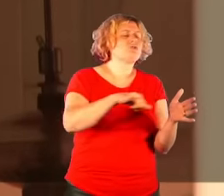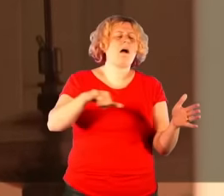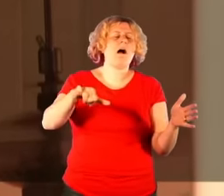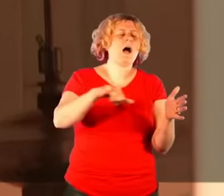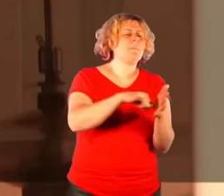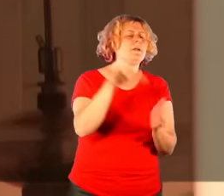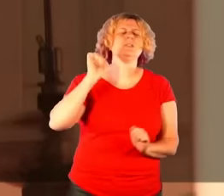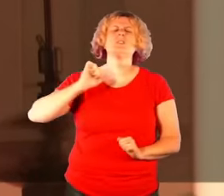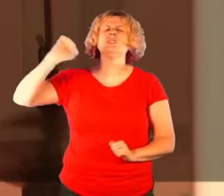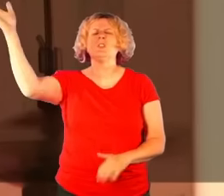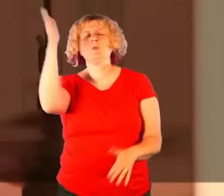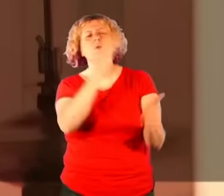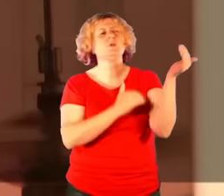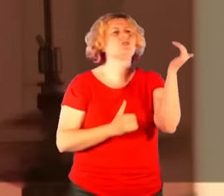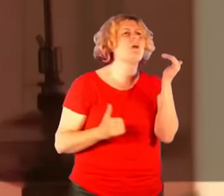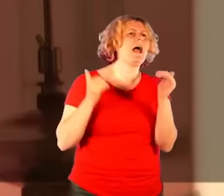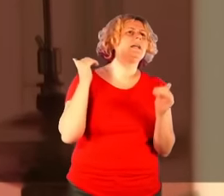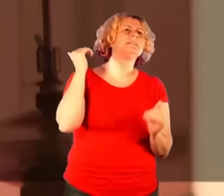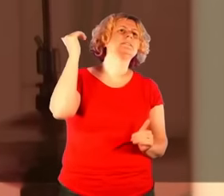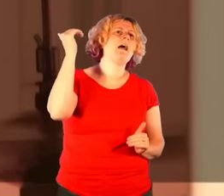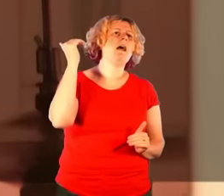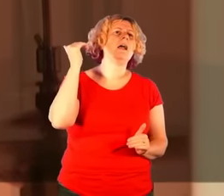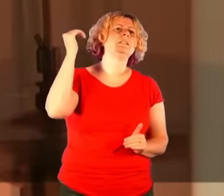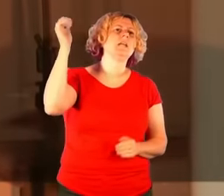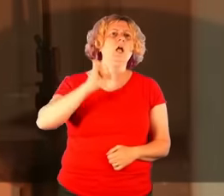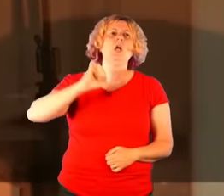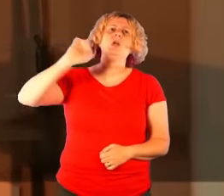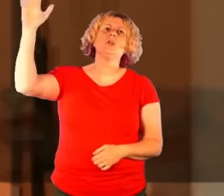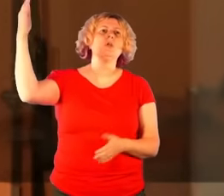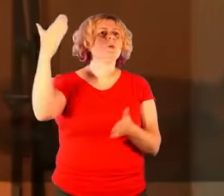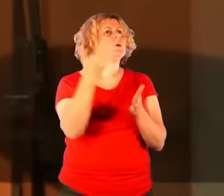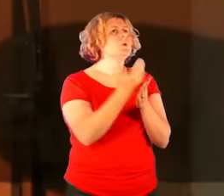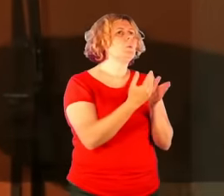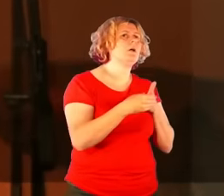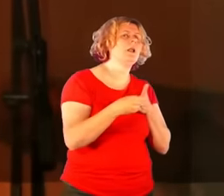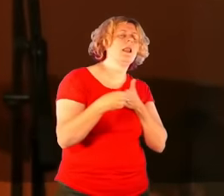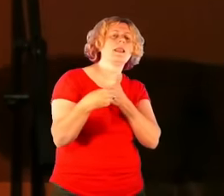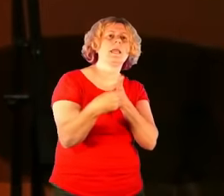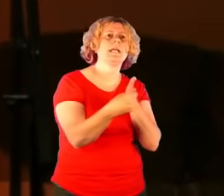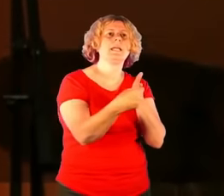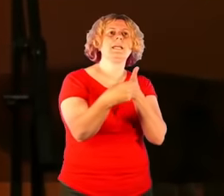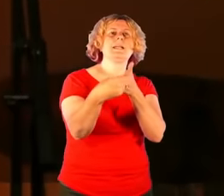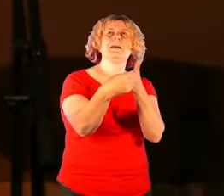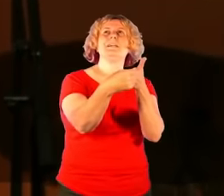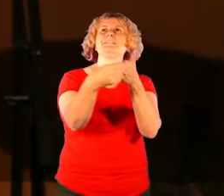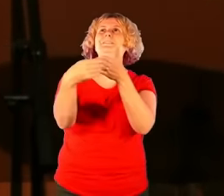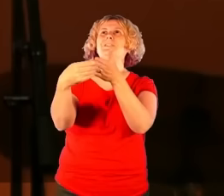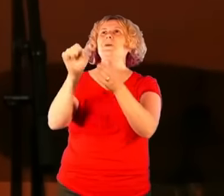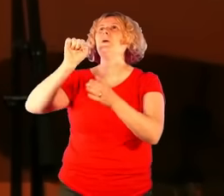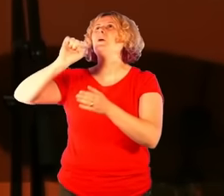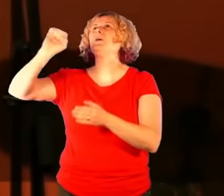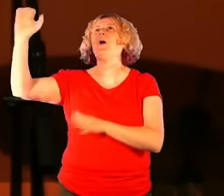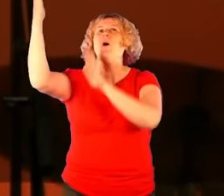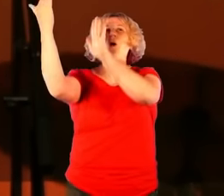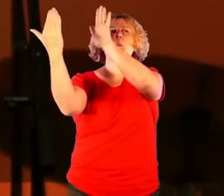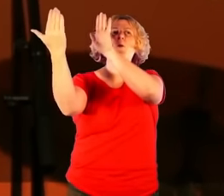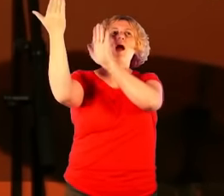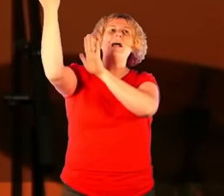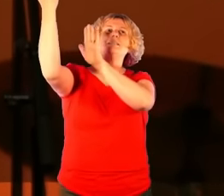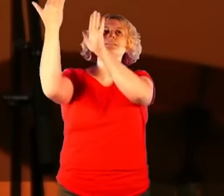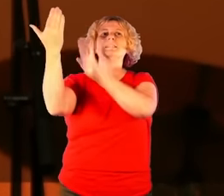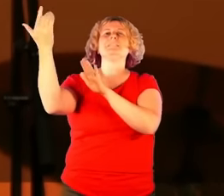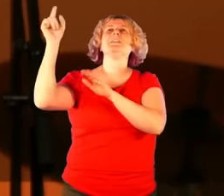our troubles you transcend. You will lead us to